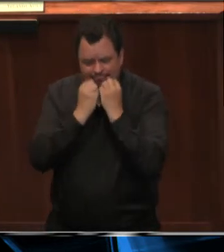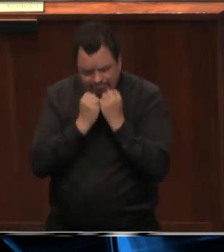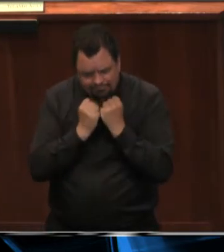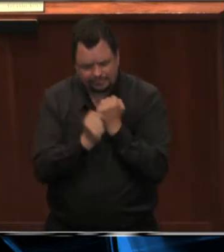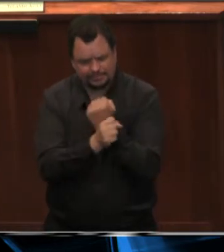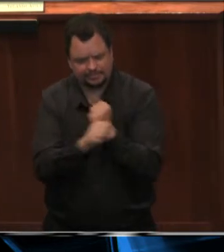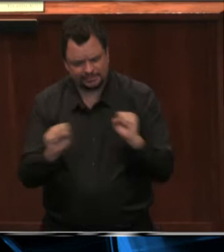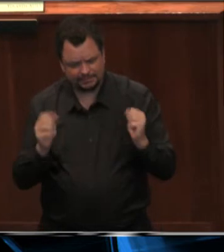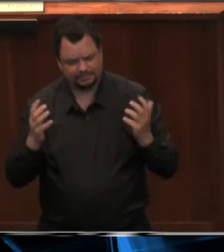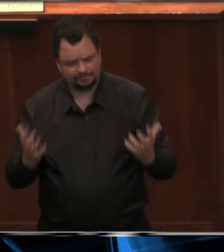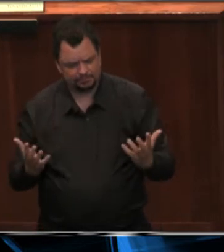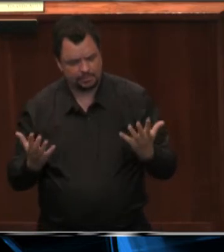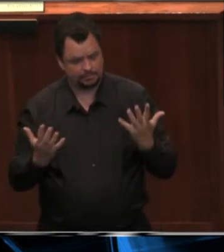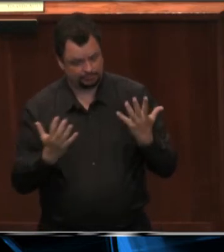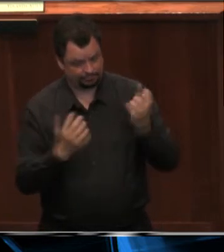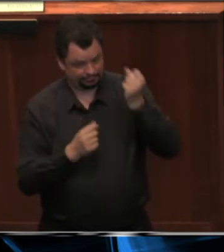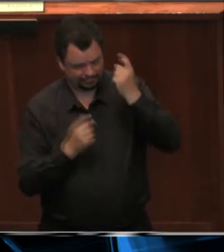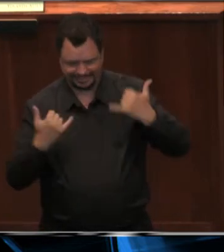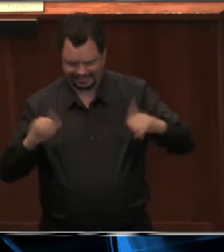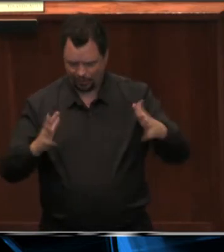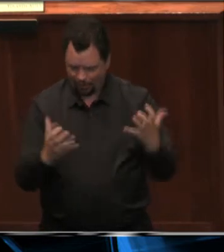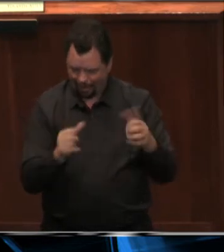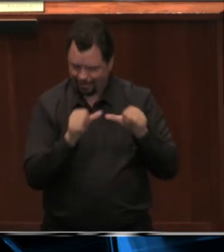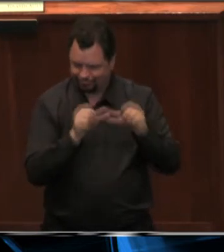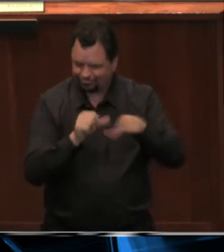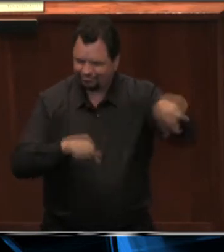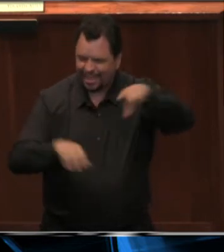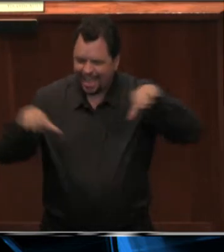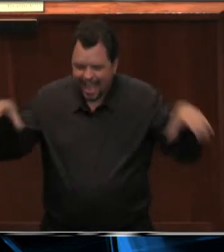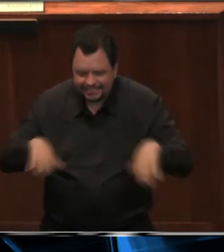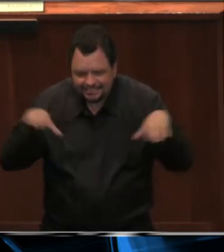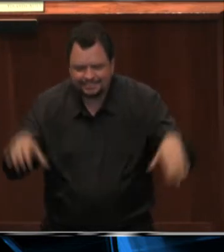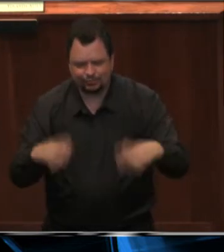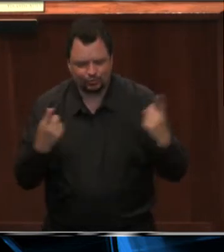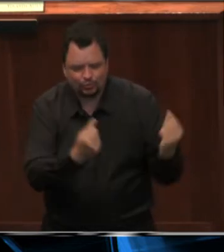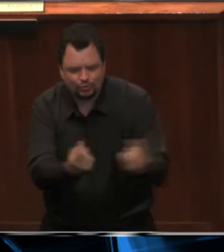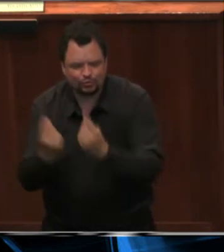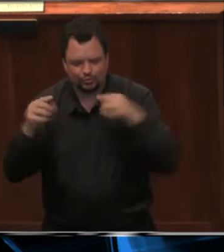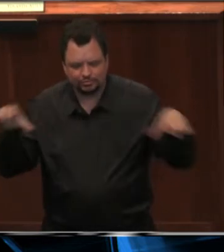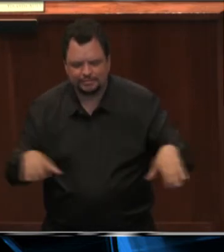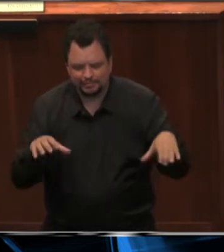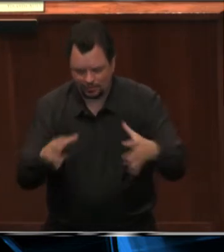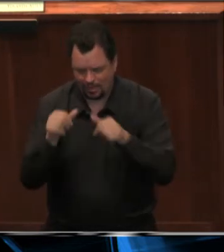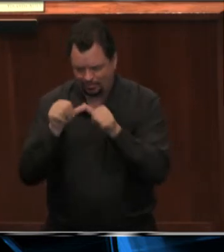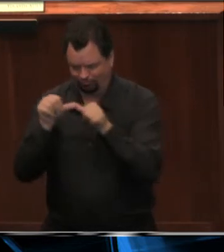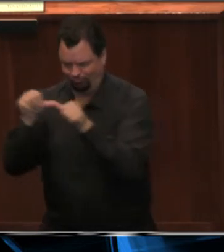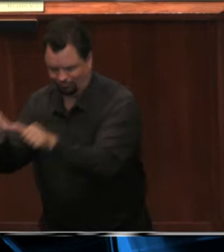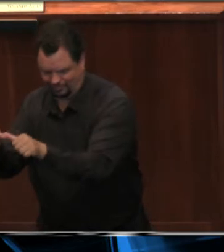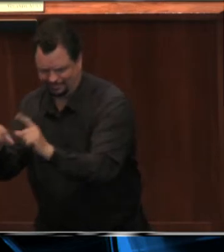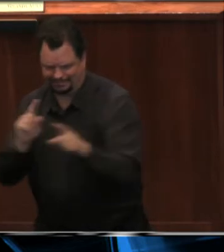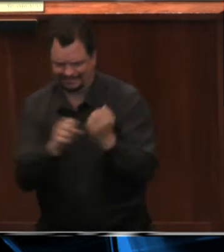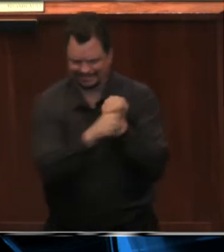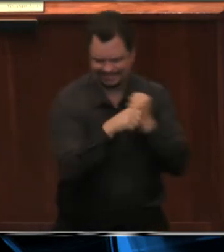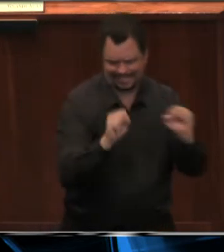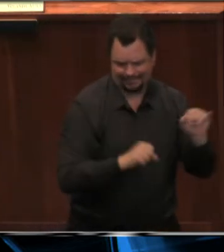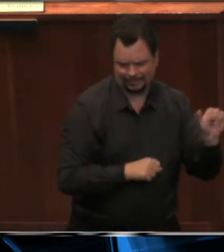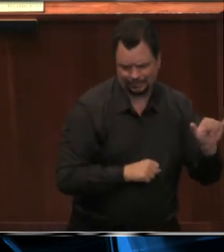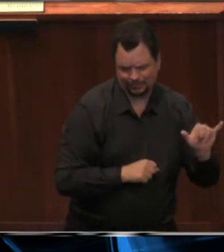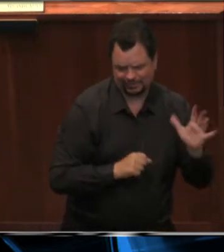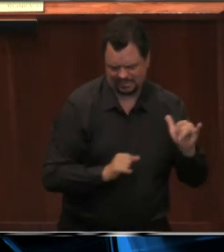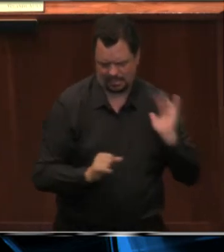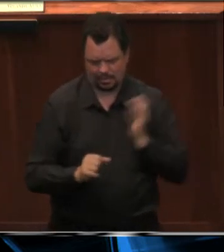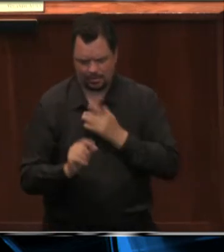a community flourish. That are the goals that drive our actions. So we have been trying to have this